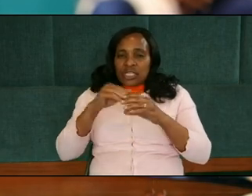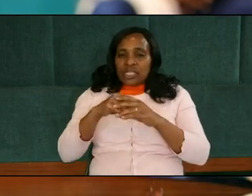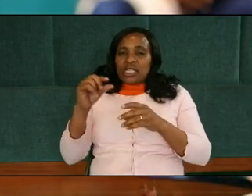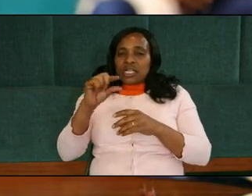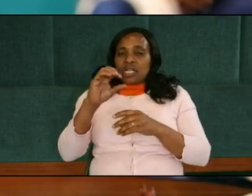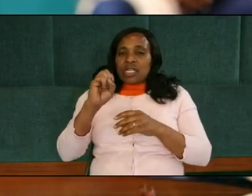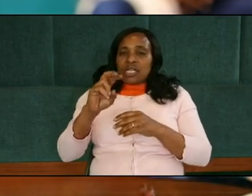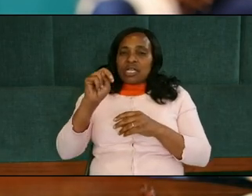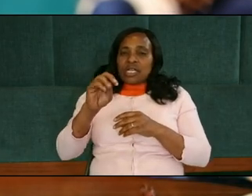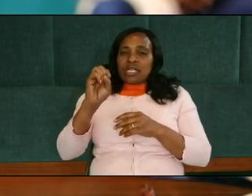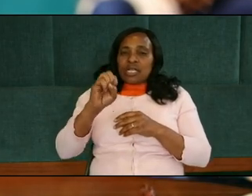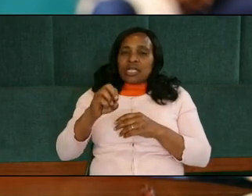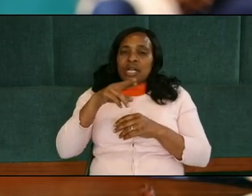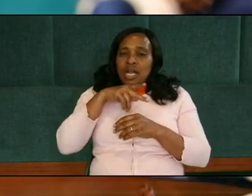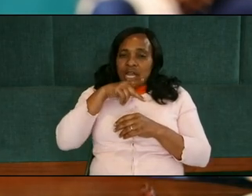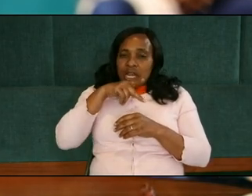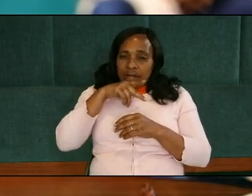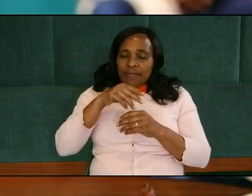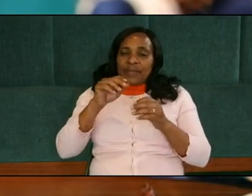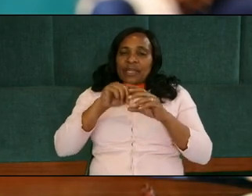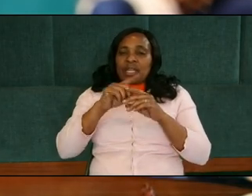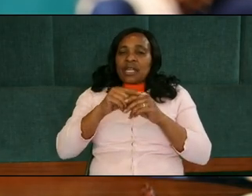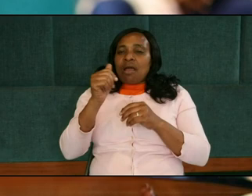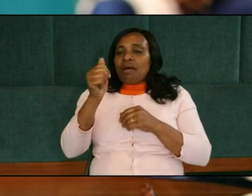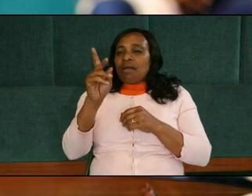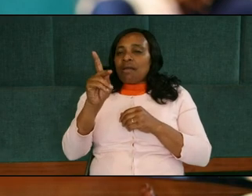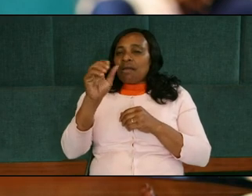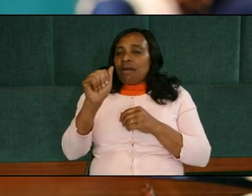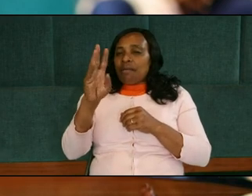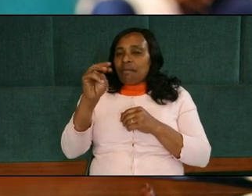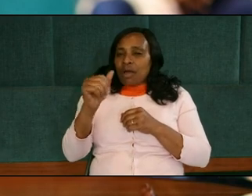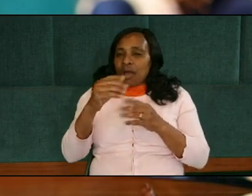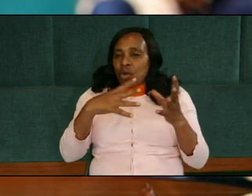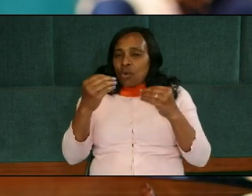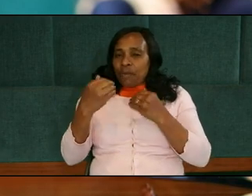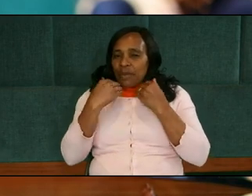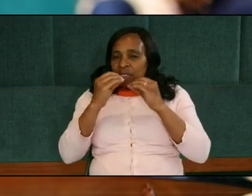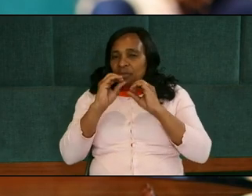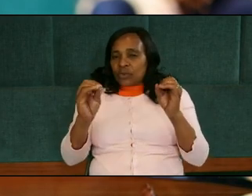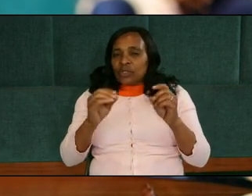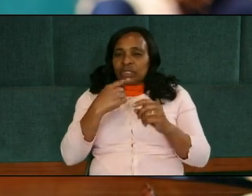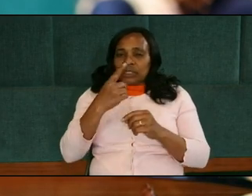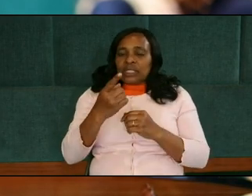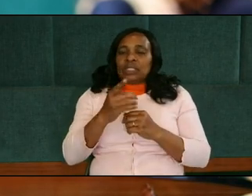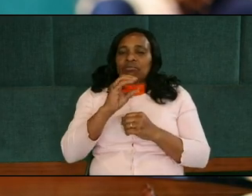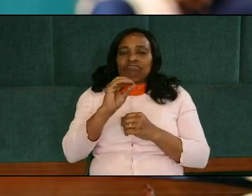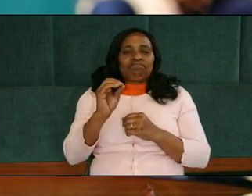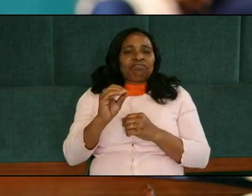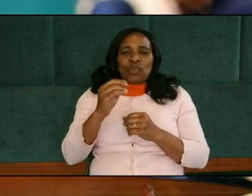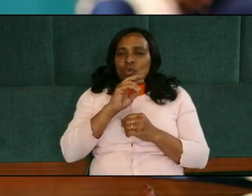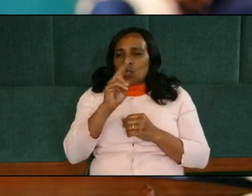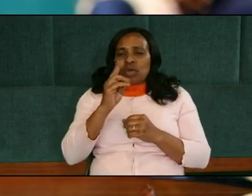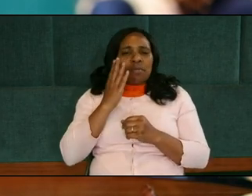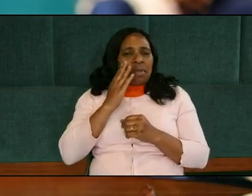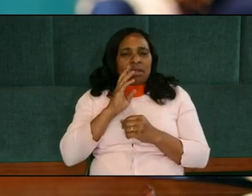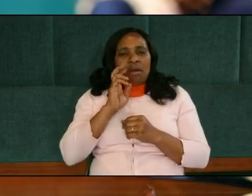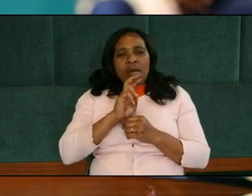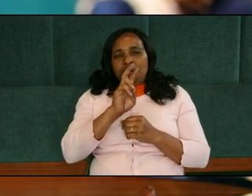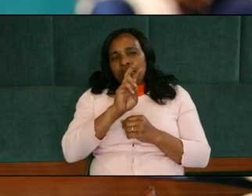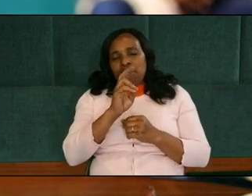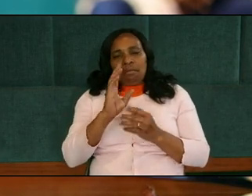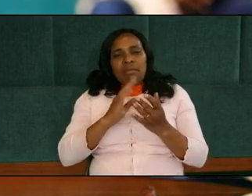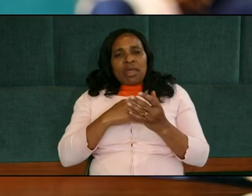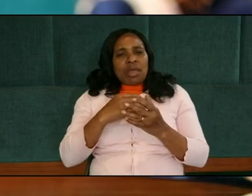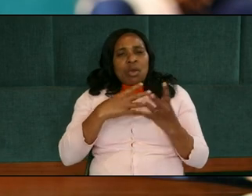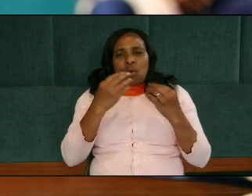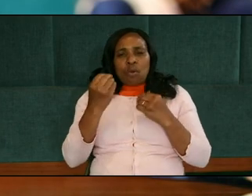go to bed," she said. Adama didn't want to go to bed. "No," she said, looking up at Mother. "I don't want to go